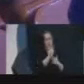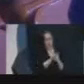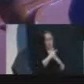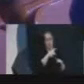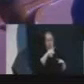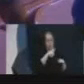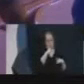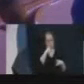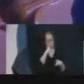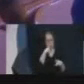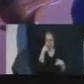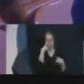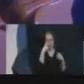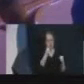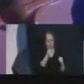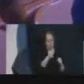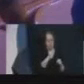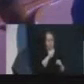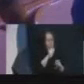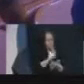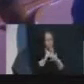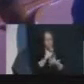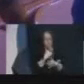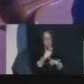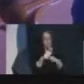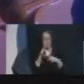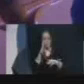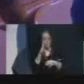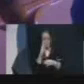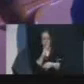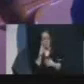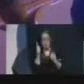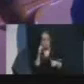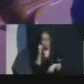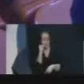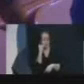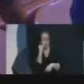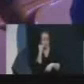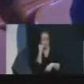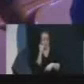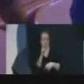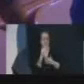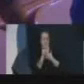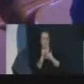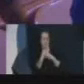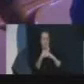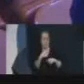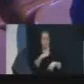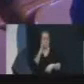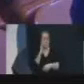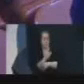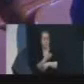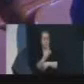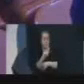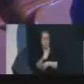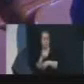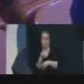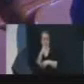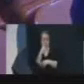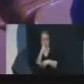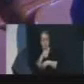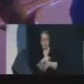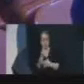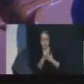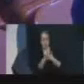much I like about Common Core, but I will celebrate that if it is indeed the case. The fact remains my son and the children at his grade level